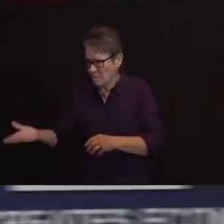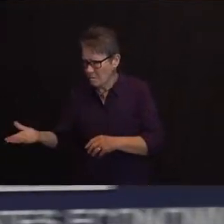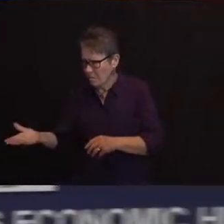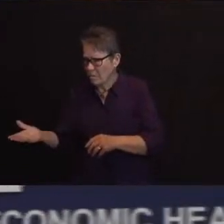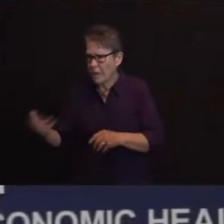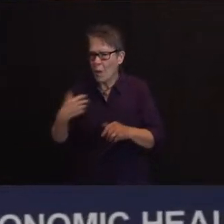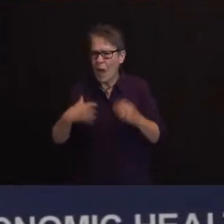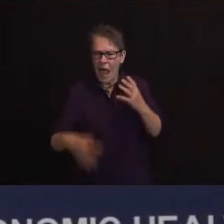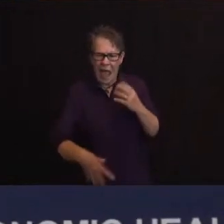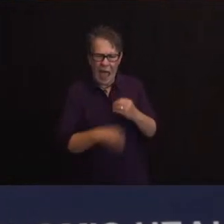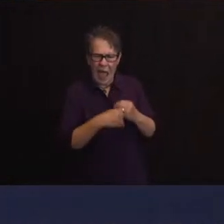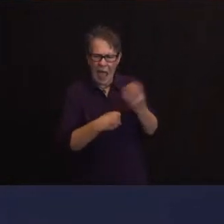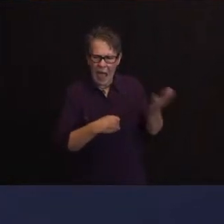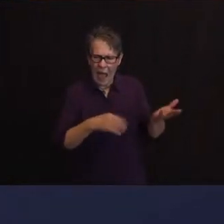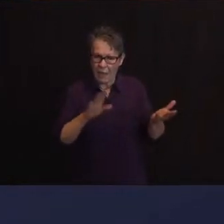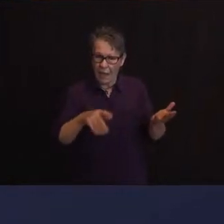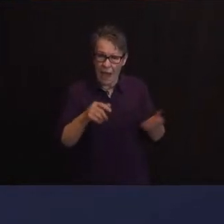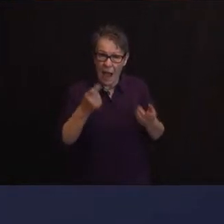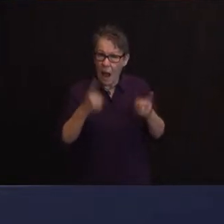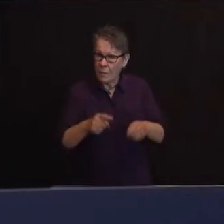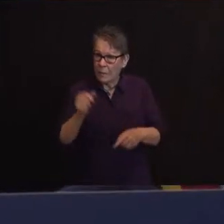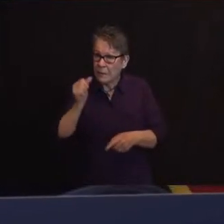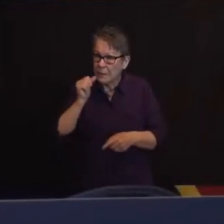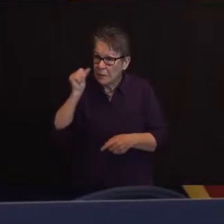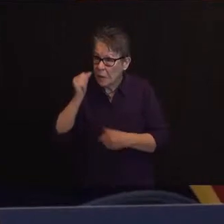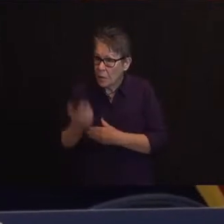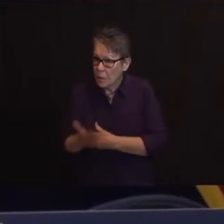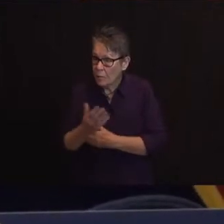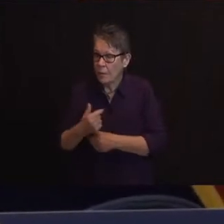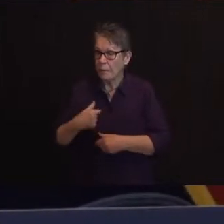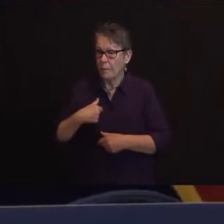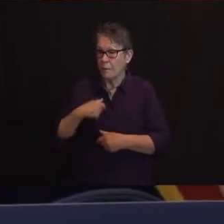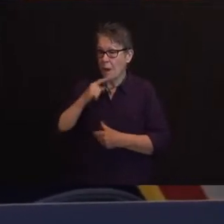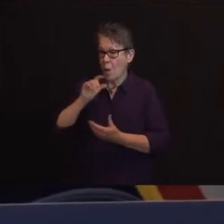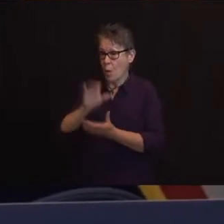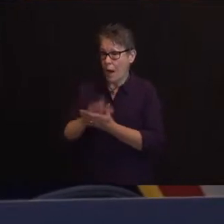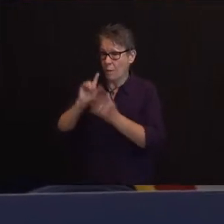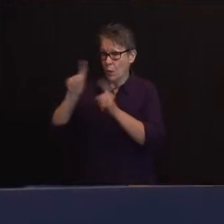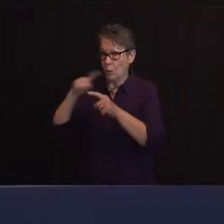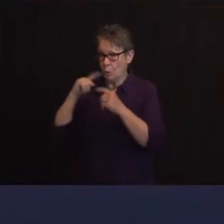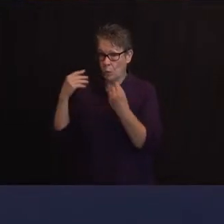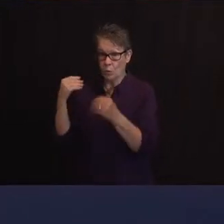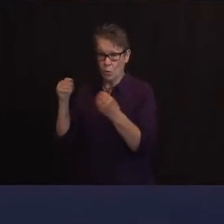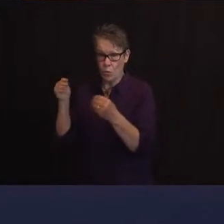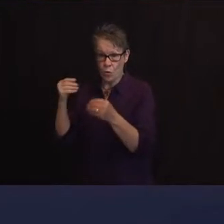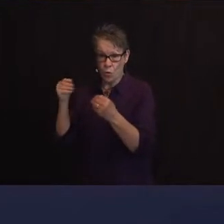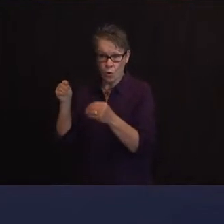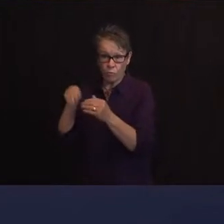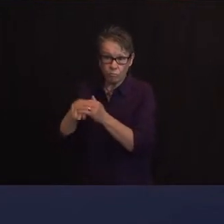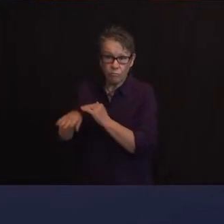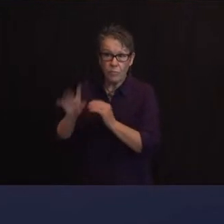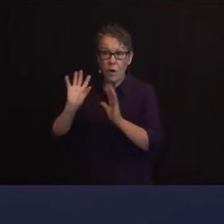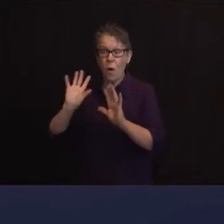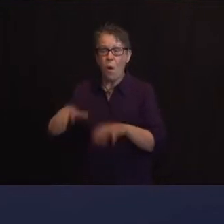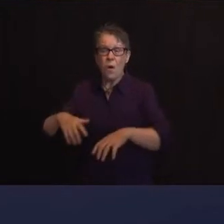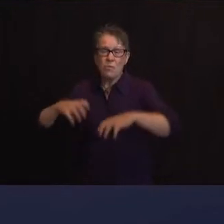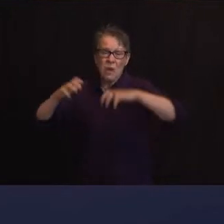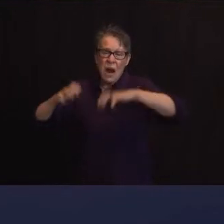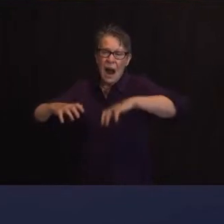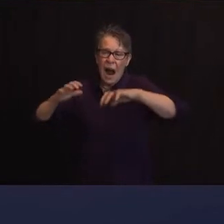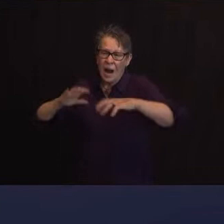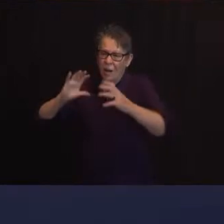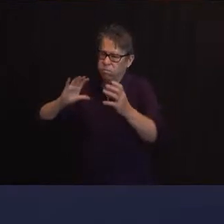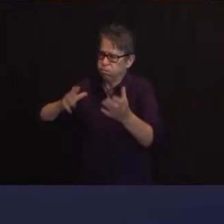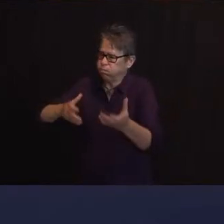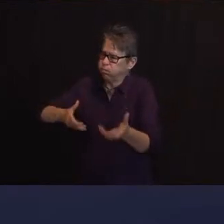yesterday morning, my wife and I at a supermarket, and it was torrential downpour, and I watched a woman run all the way across the parking lot without a mask,